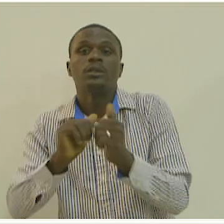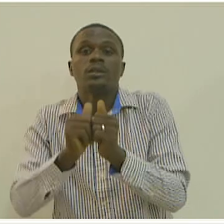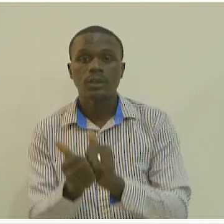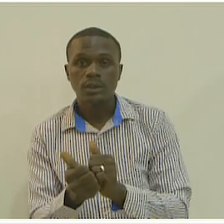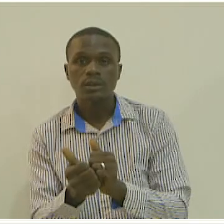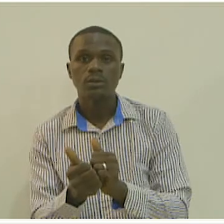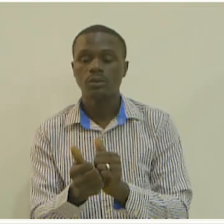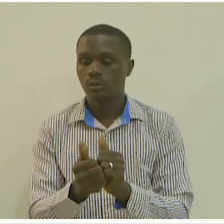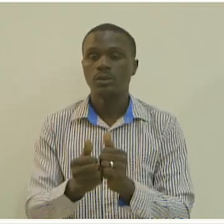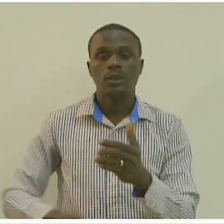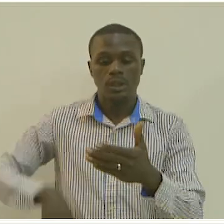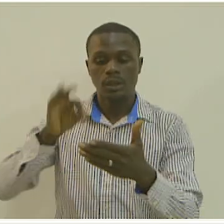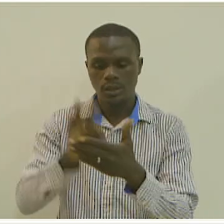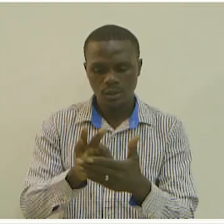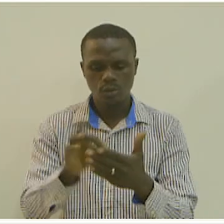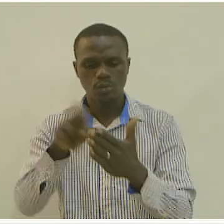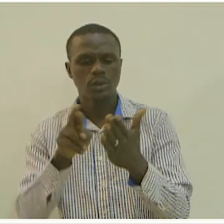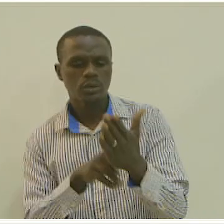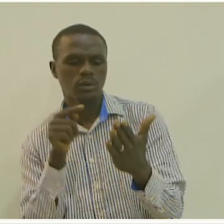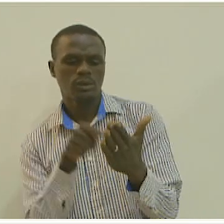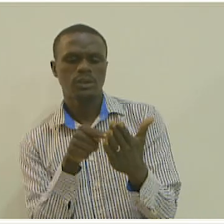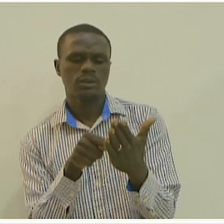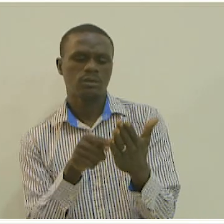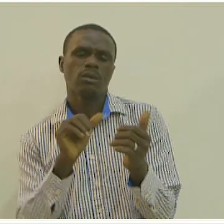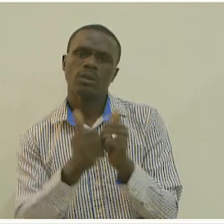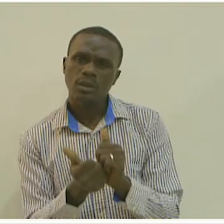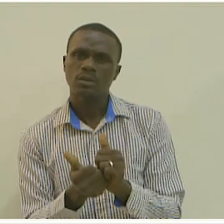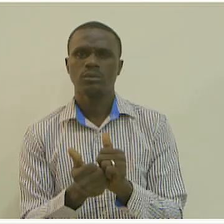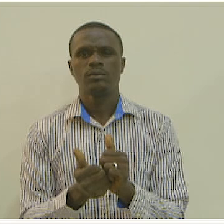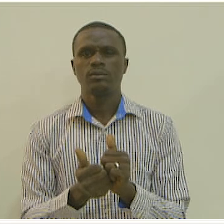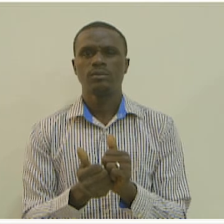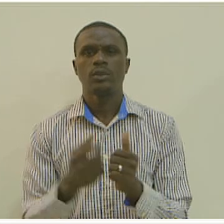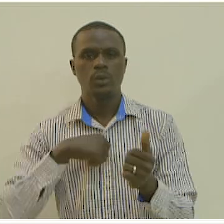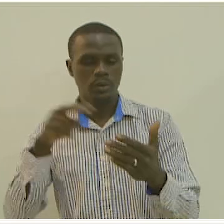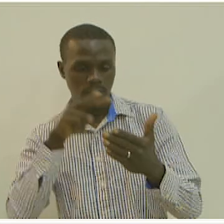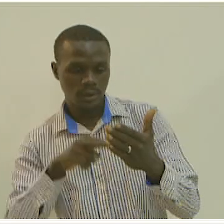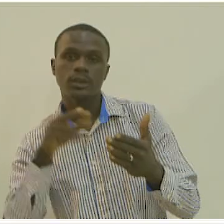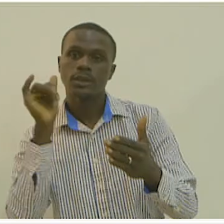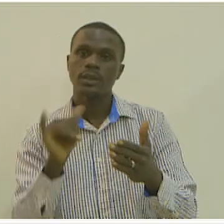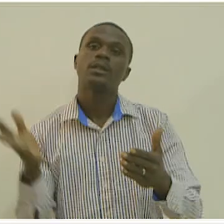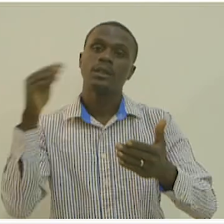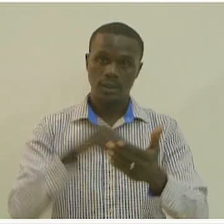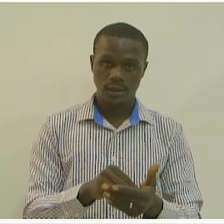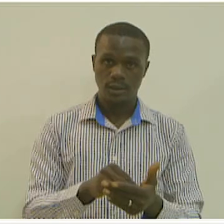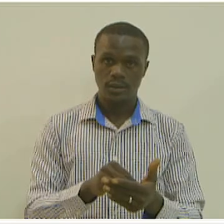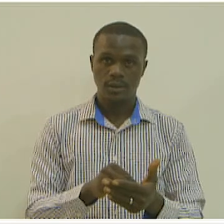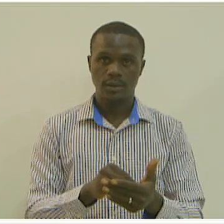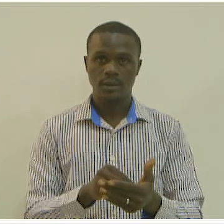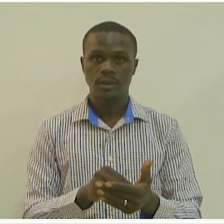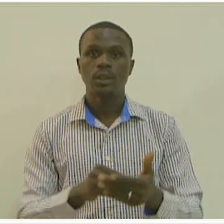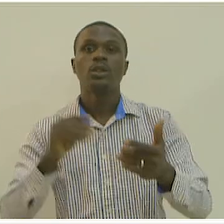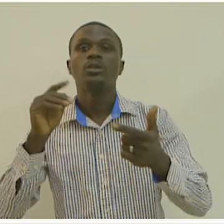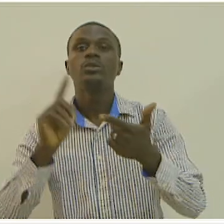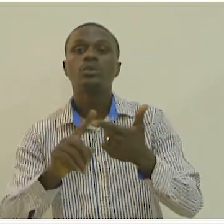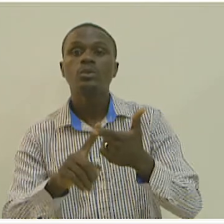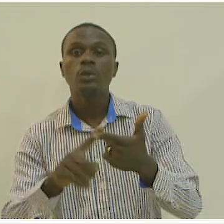results. We also get for take a look at data migration from the National Civil Registration